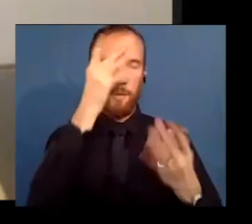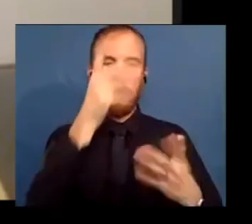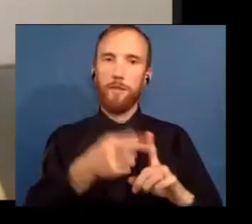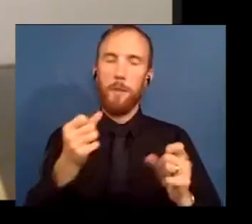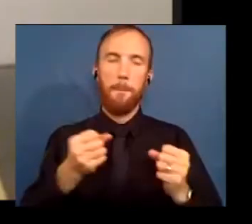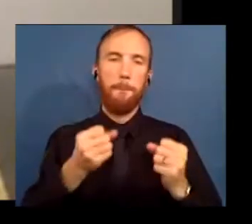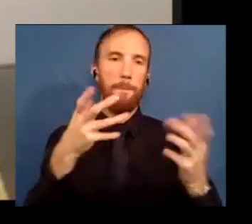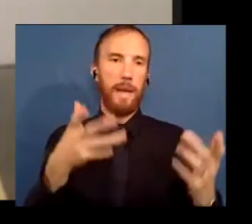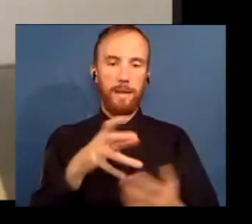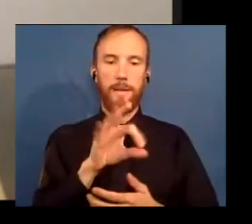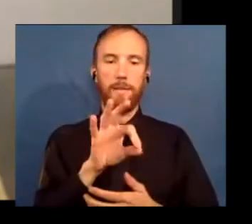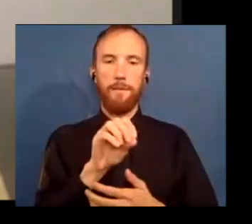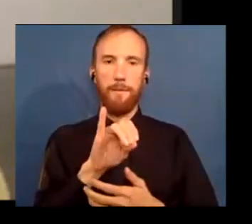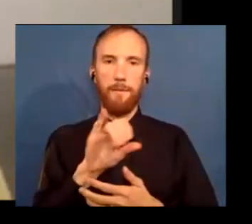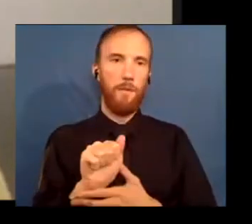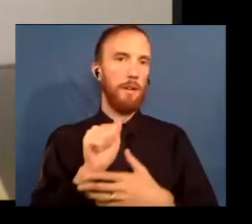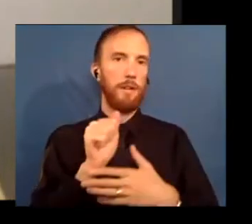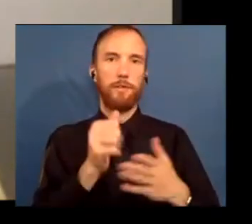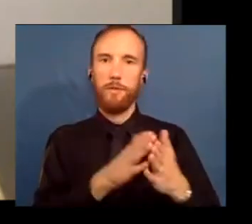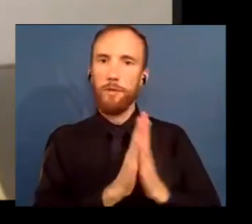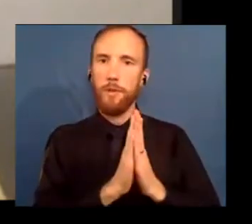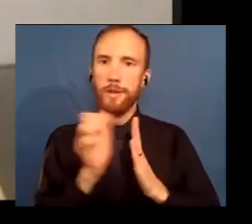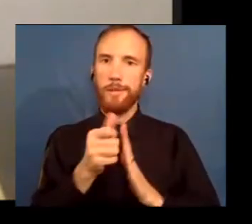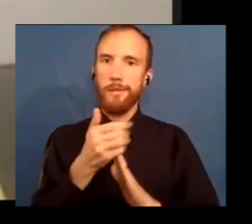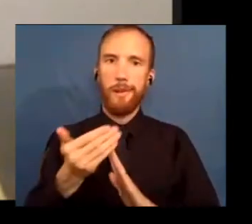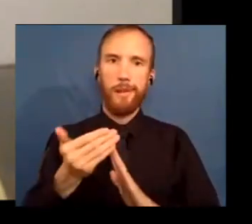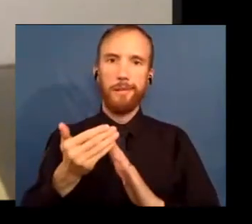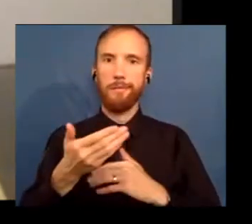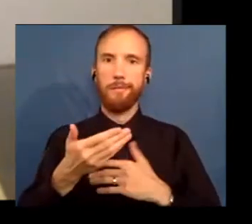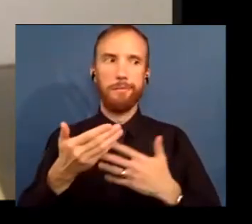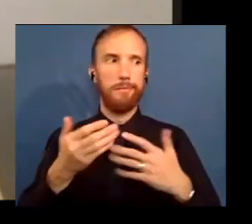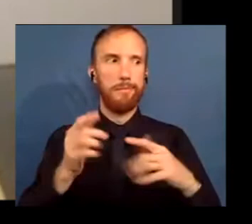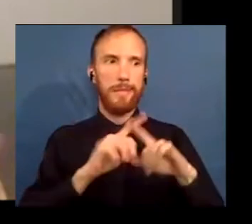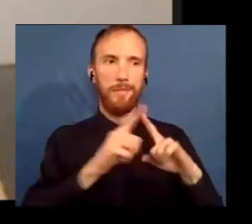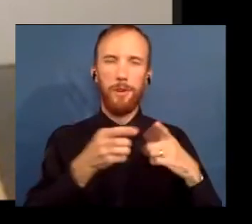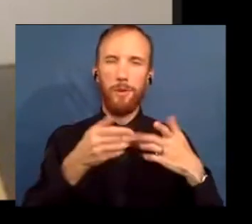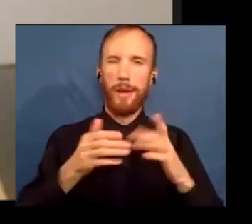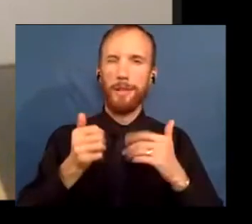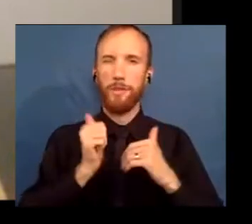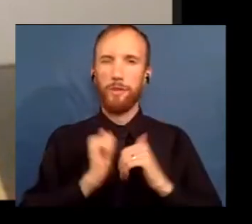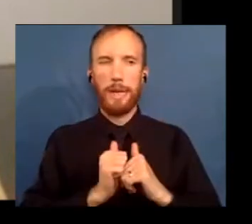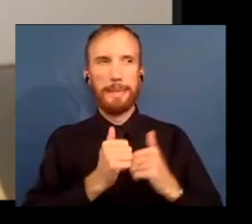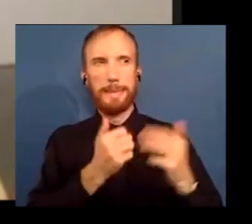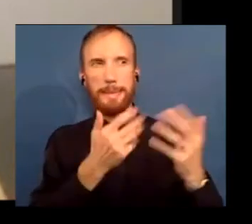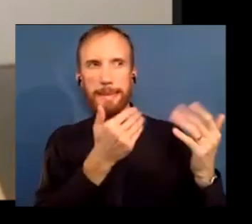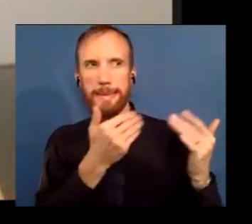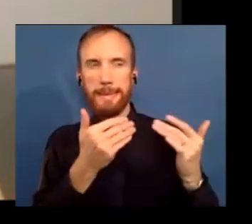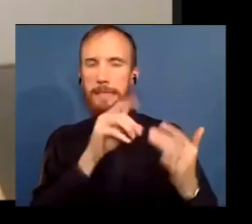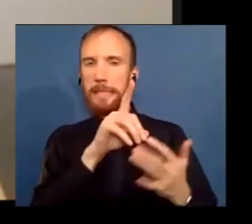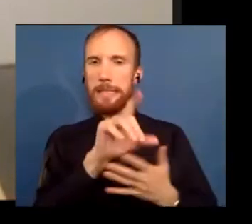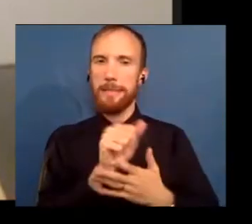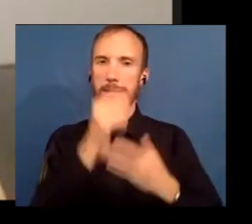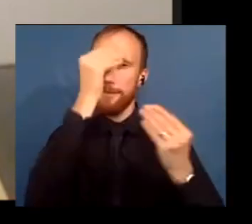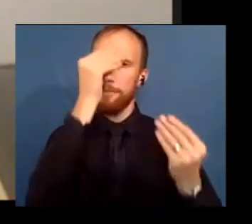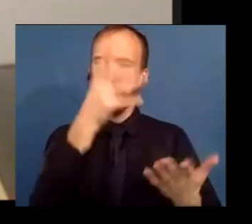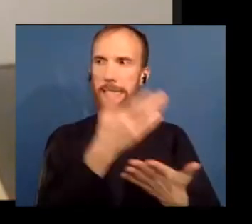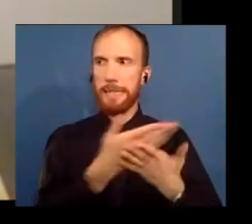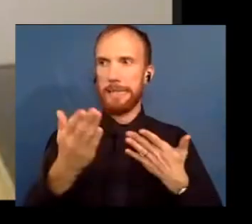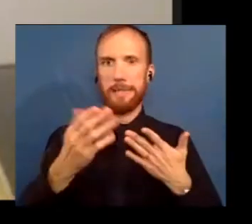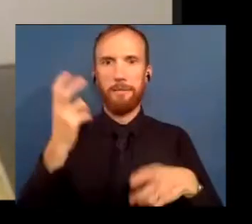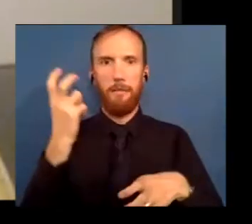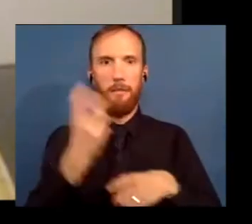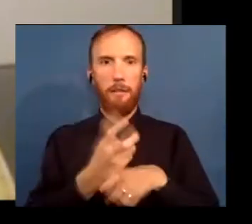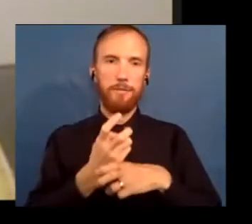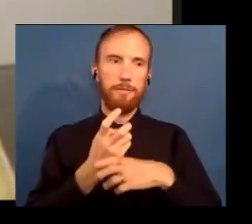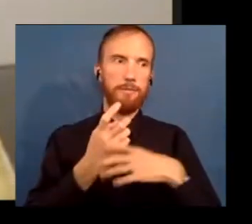and other sort of subversive ways to try to get at data that's not publicly available, knowledge that's not publicly accessible.